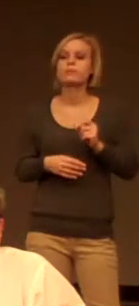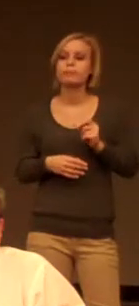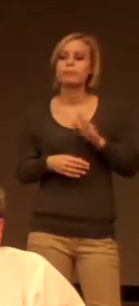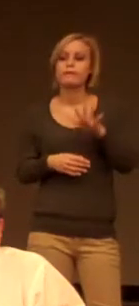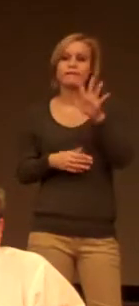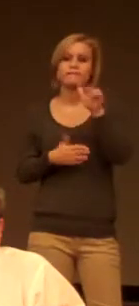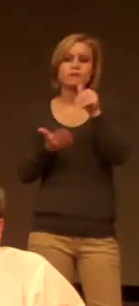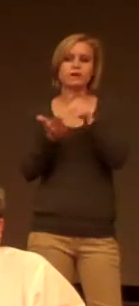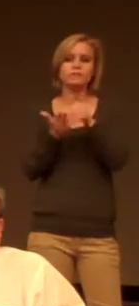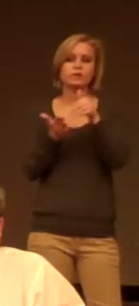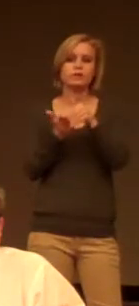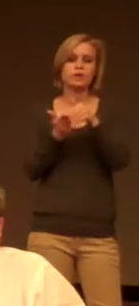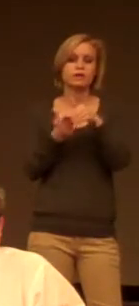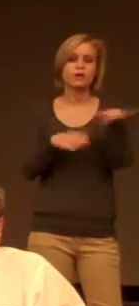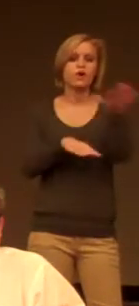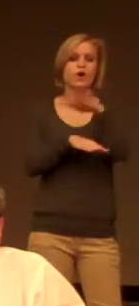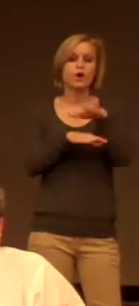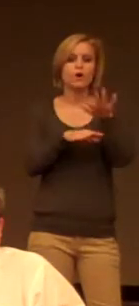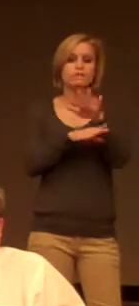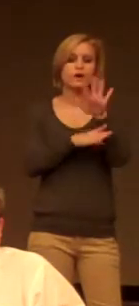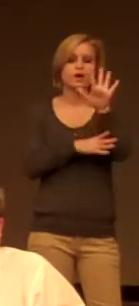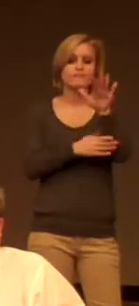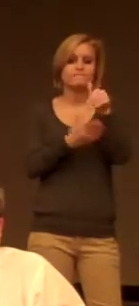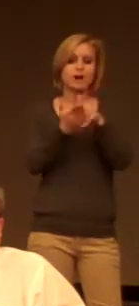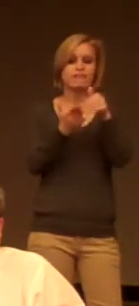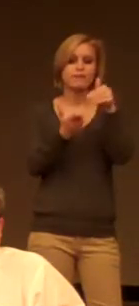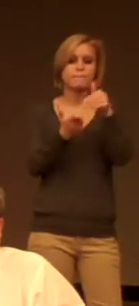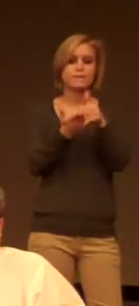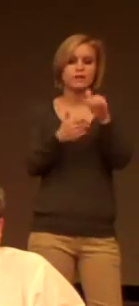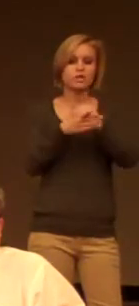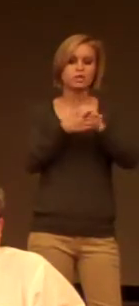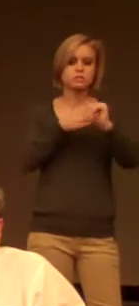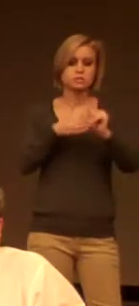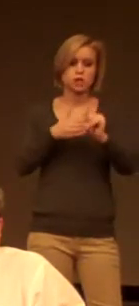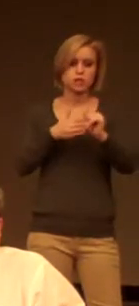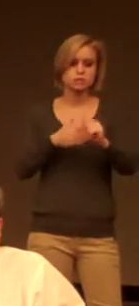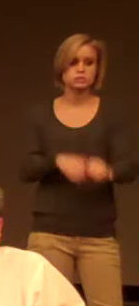$5 million, I think. Over $5 million.